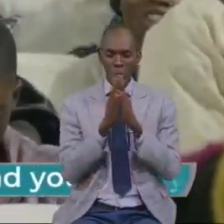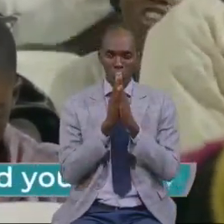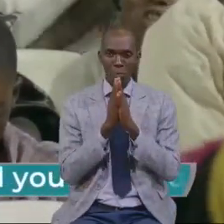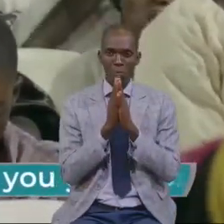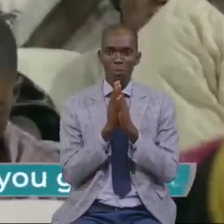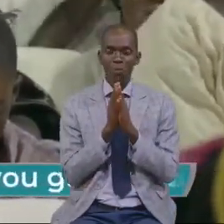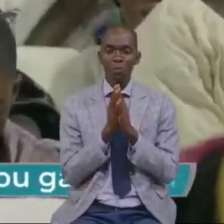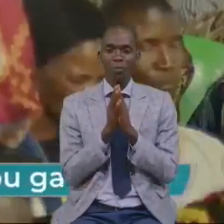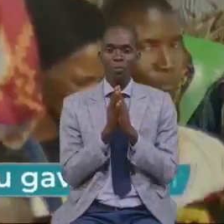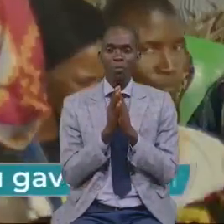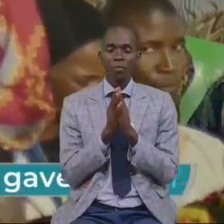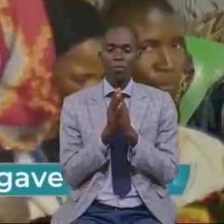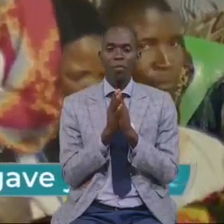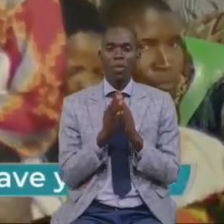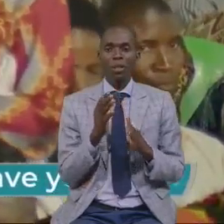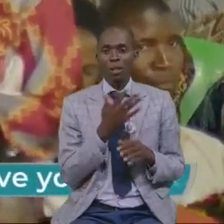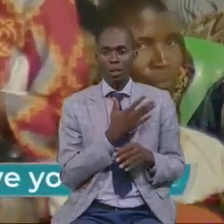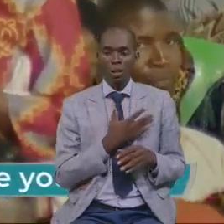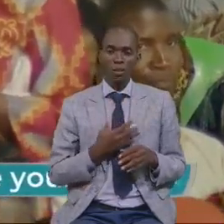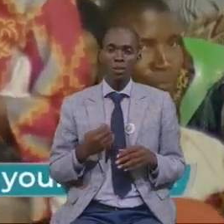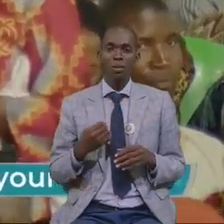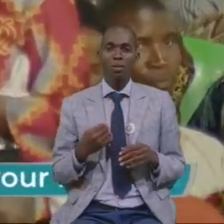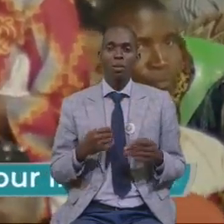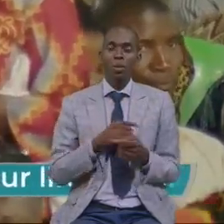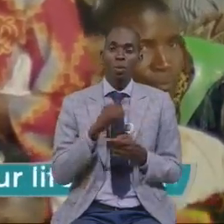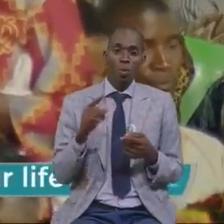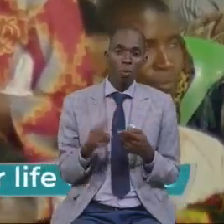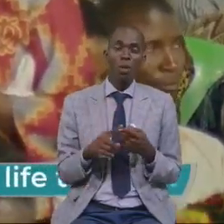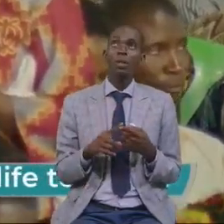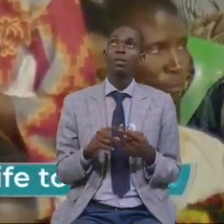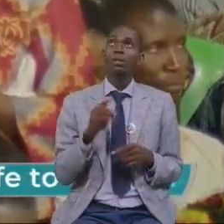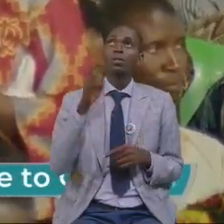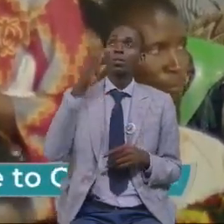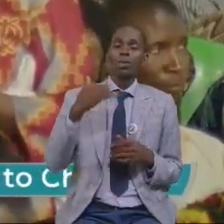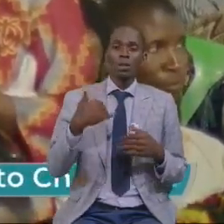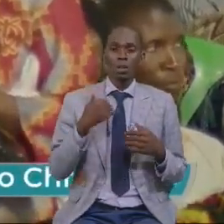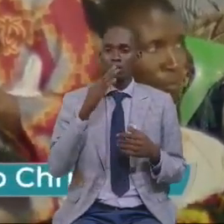I will stand up to glorify Christ. When God has glorified him in your life,